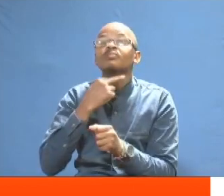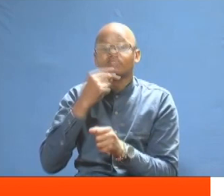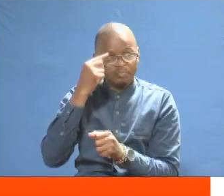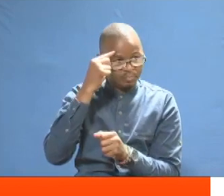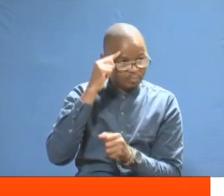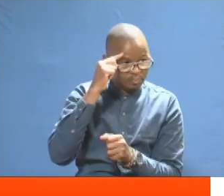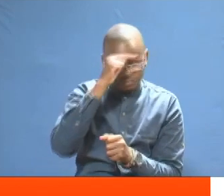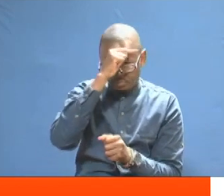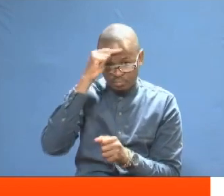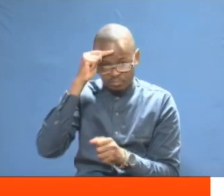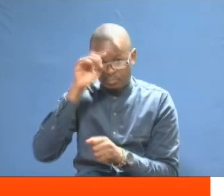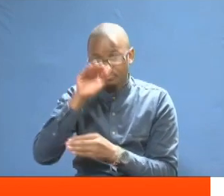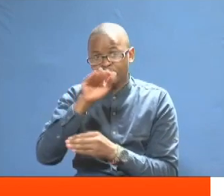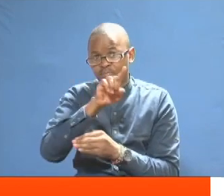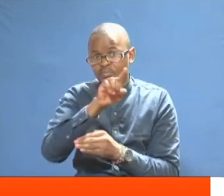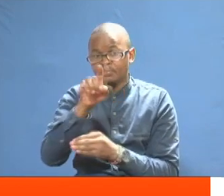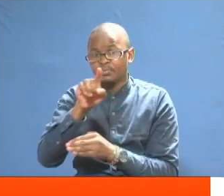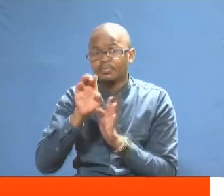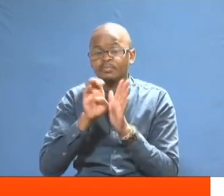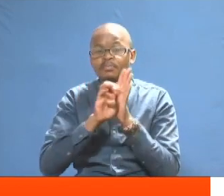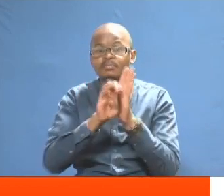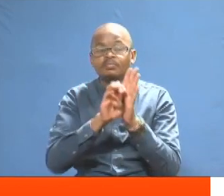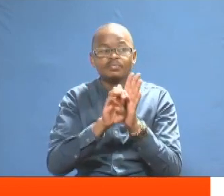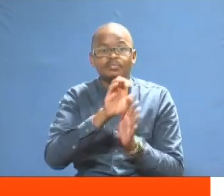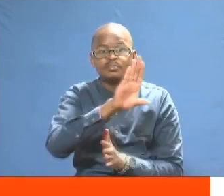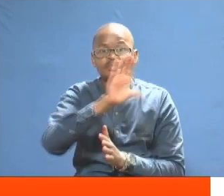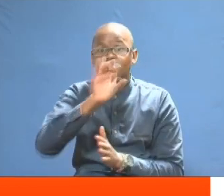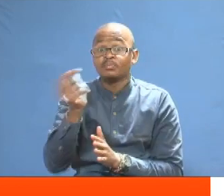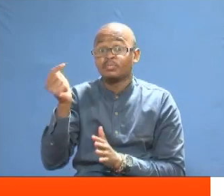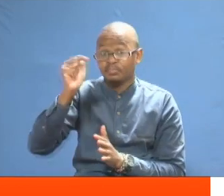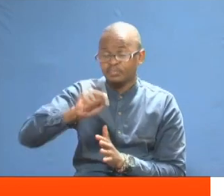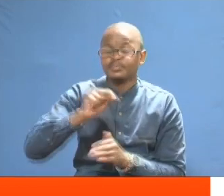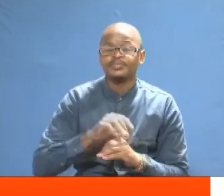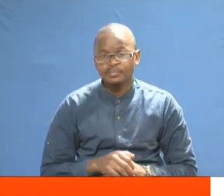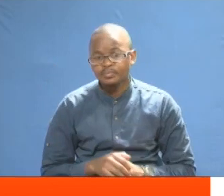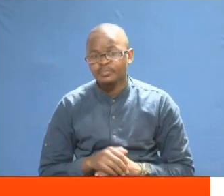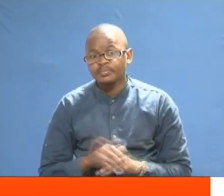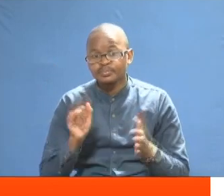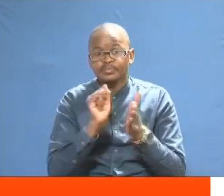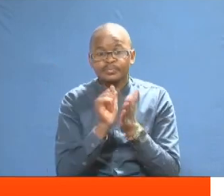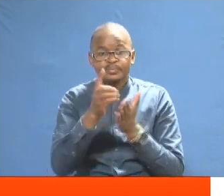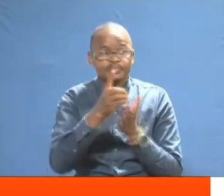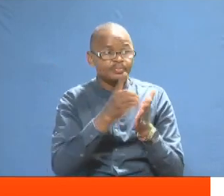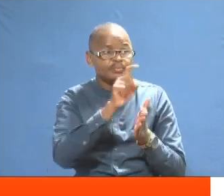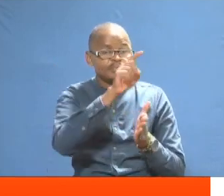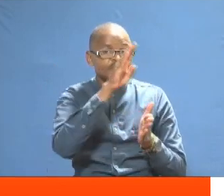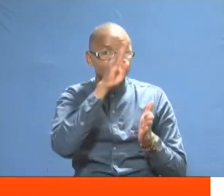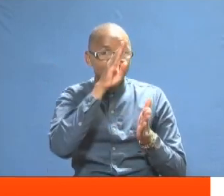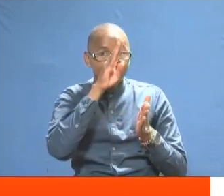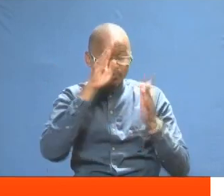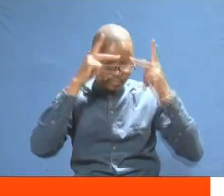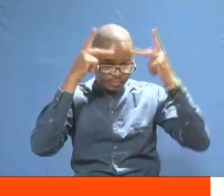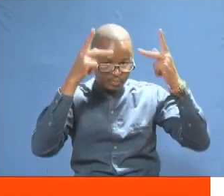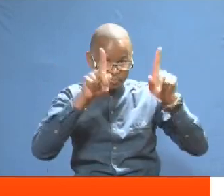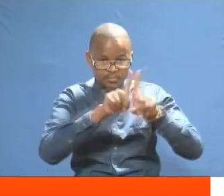think. Because let me ask you, for example, BBI is coming up. That document needs to be popularized.